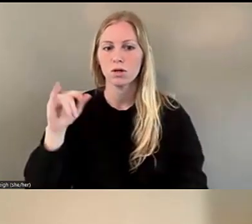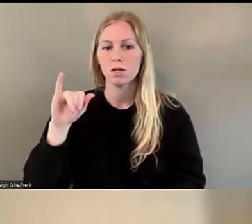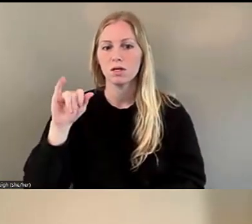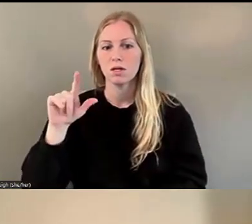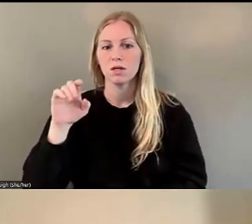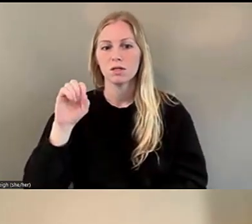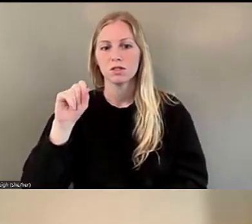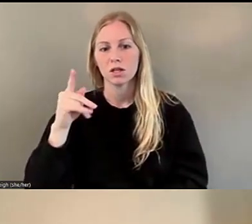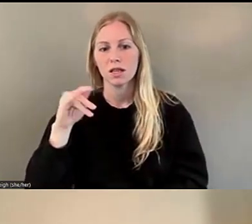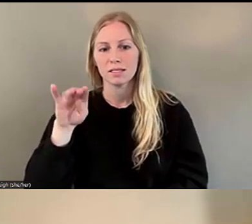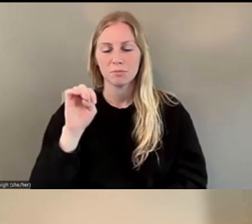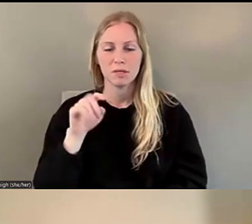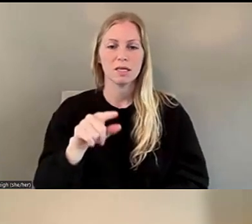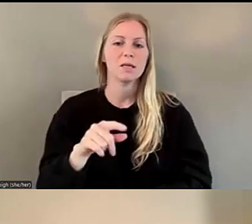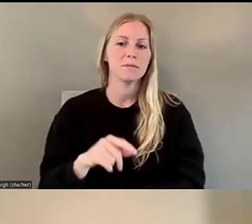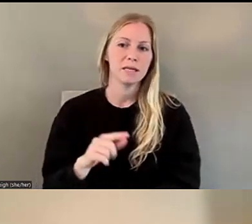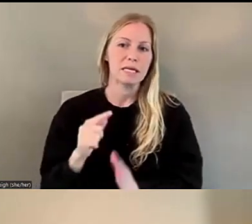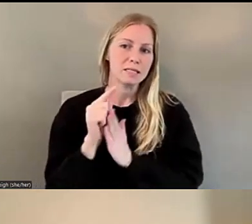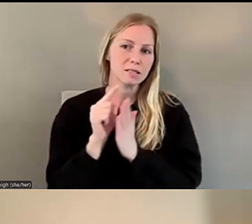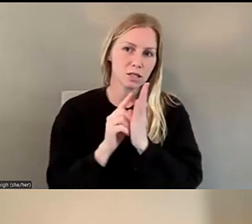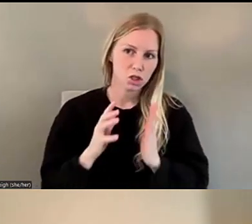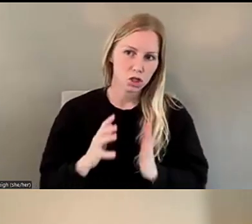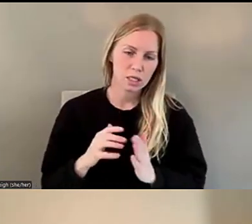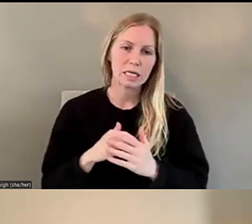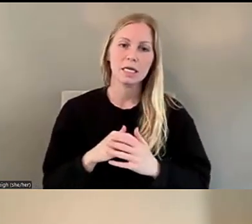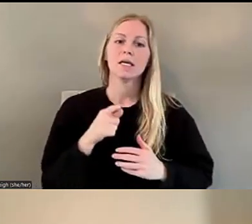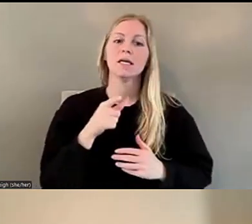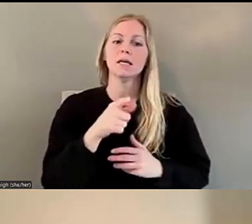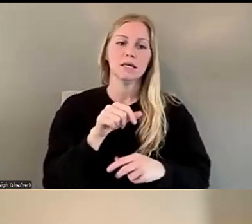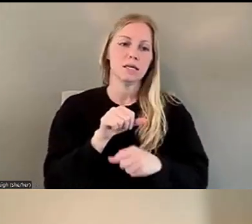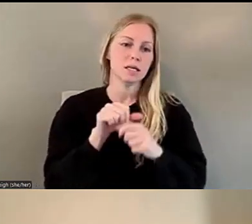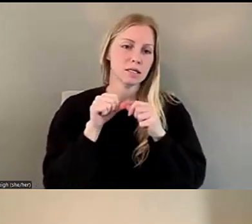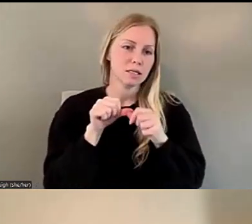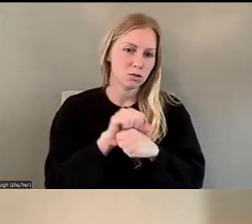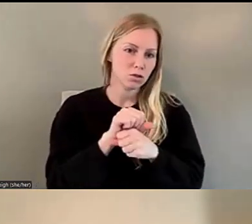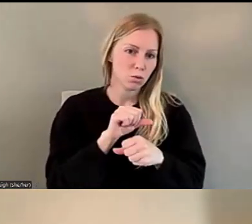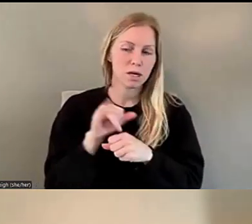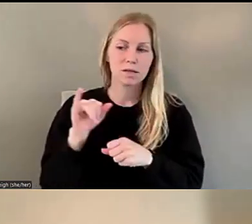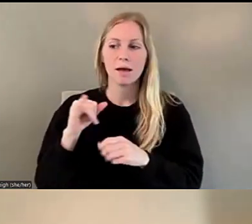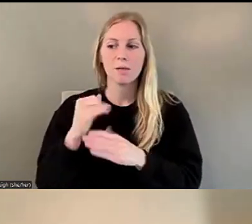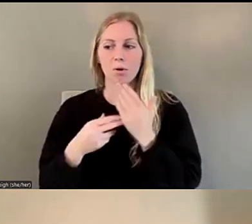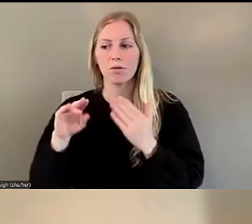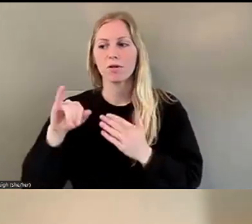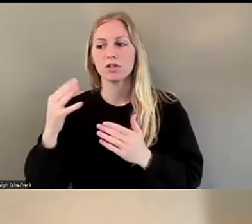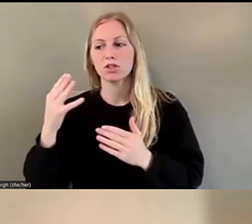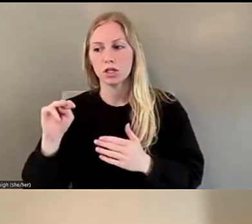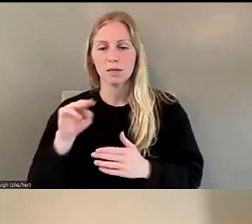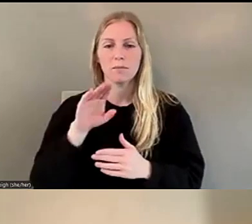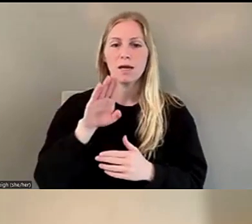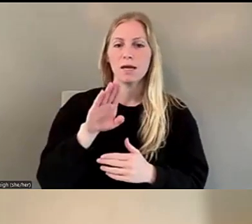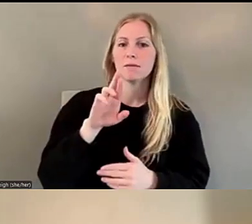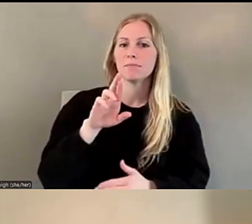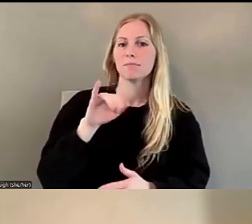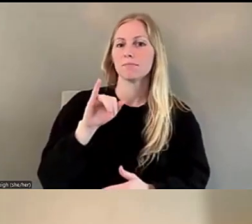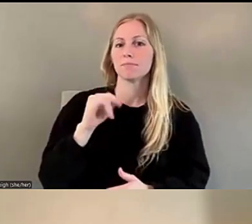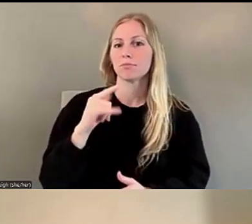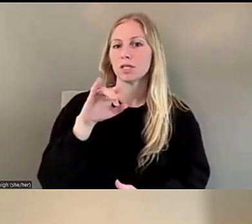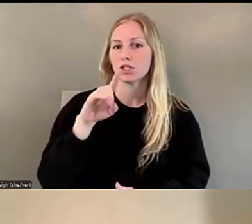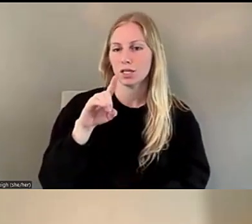Opportunity section, and continues the work that both Jim and Bridget have been doing. He